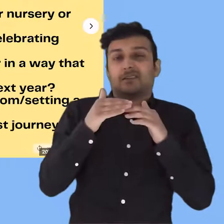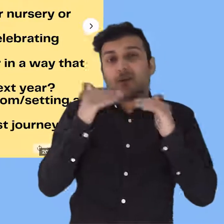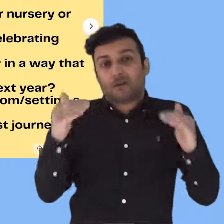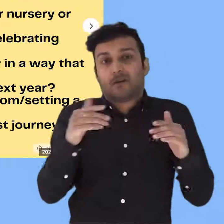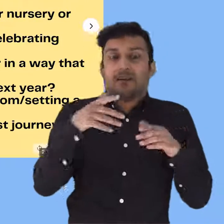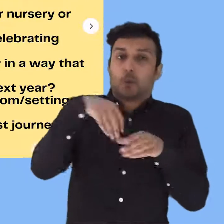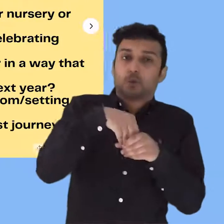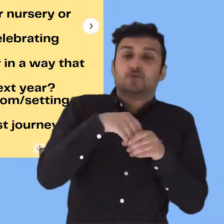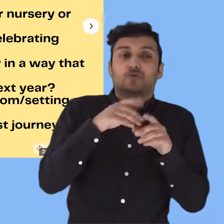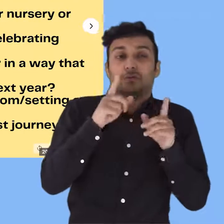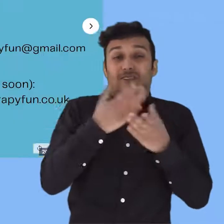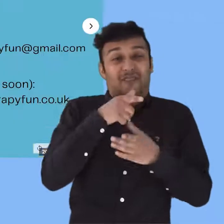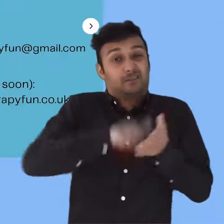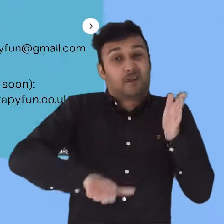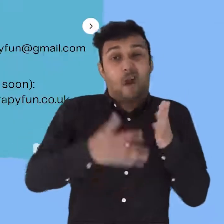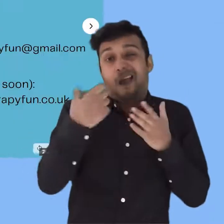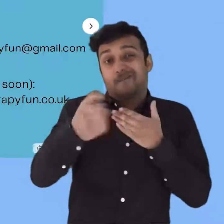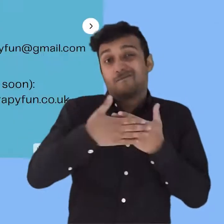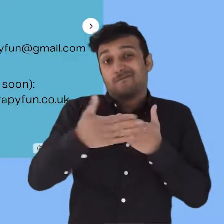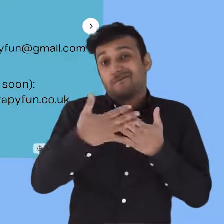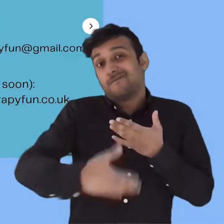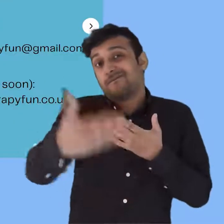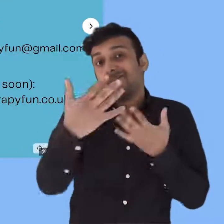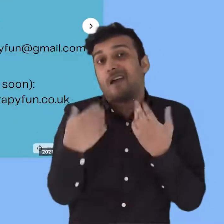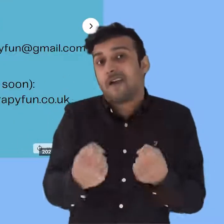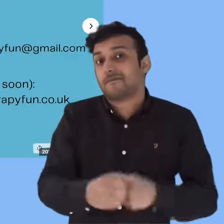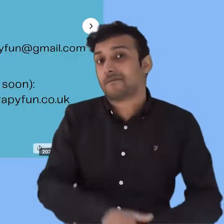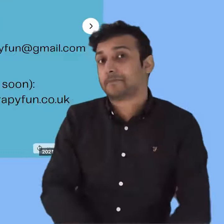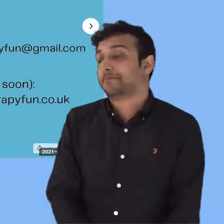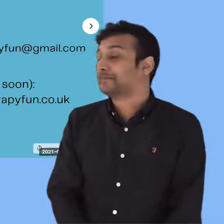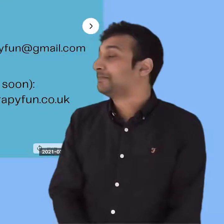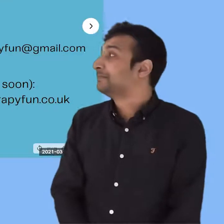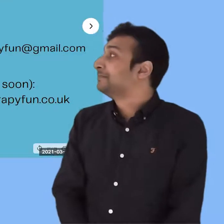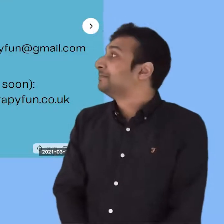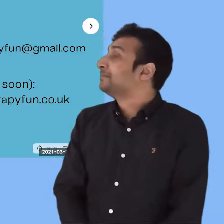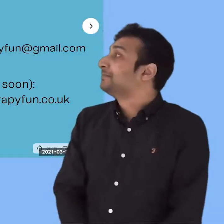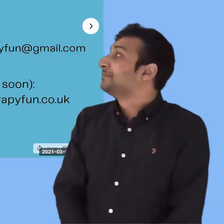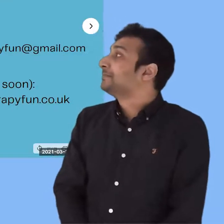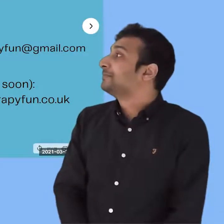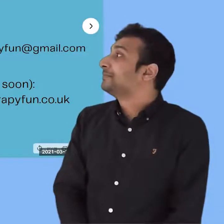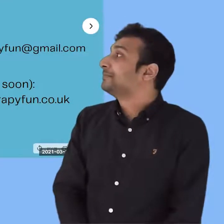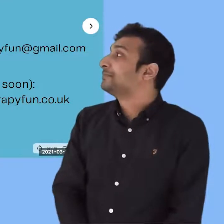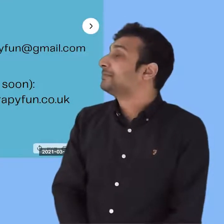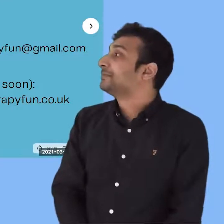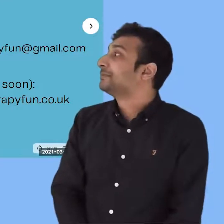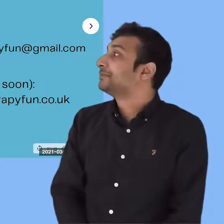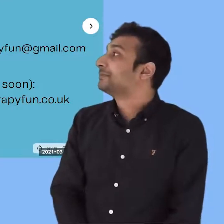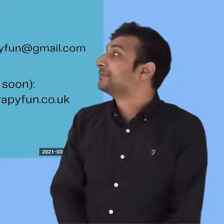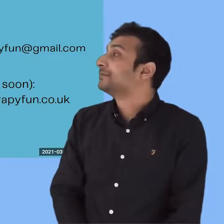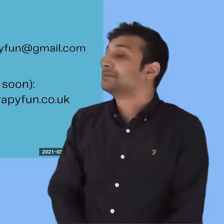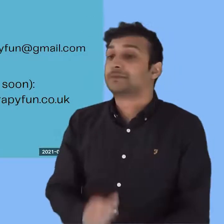Okay, so that is it for my talk today. Thank you for learning with me. And